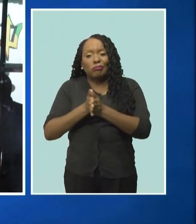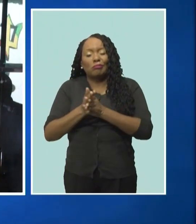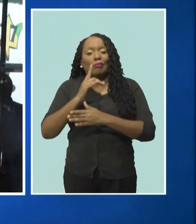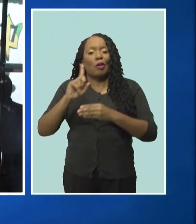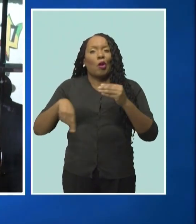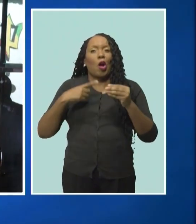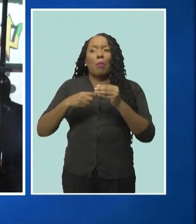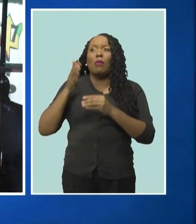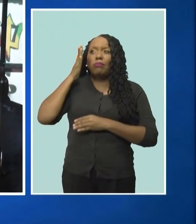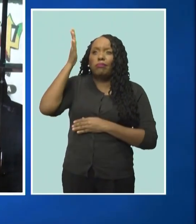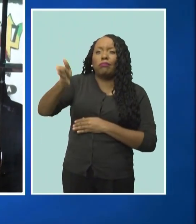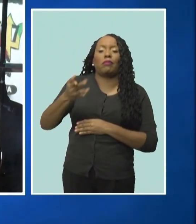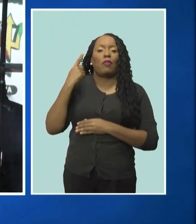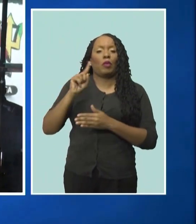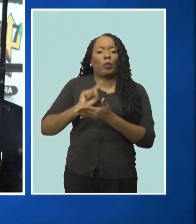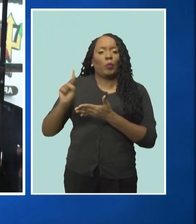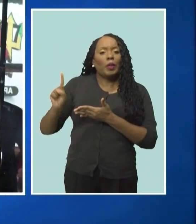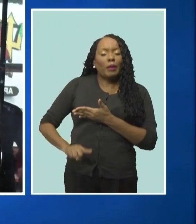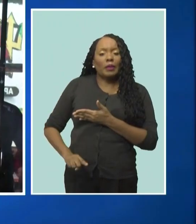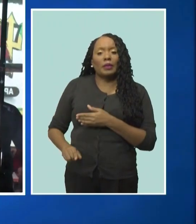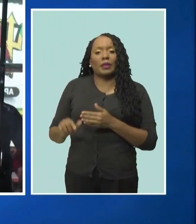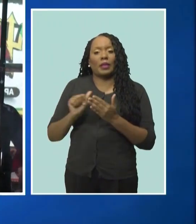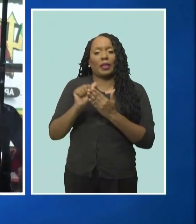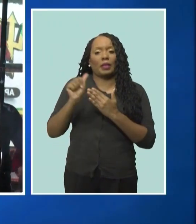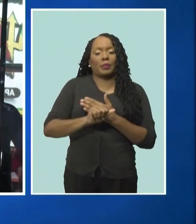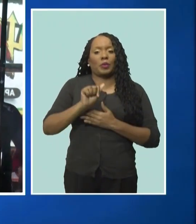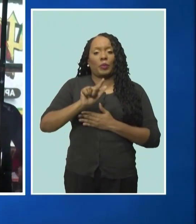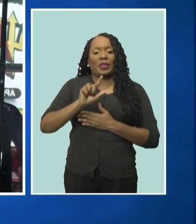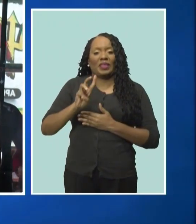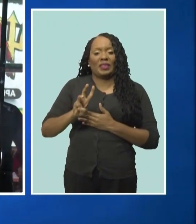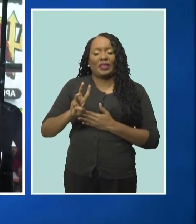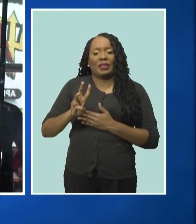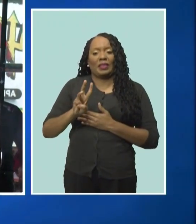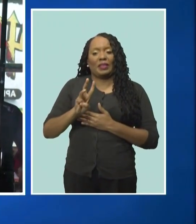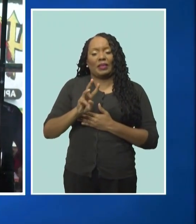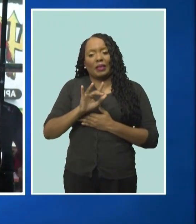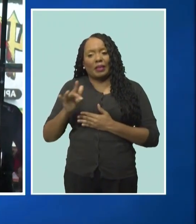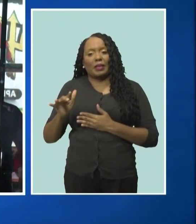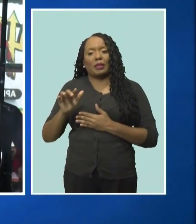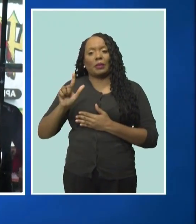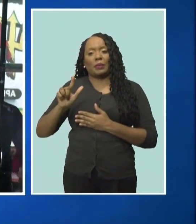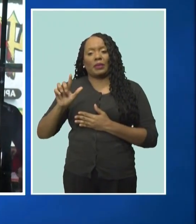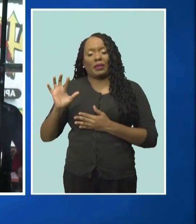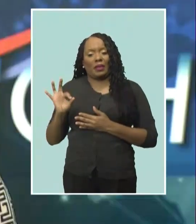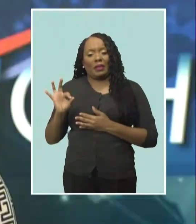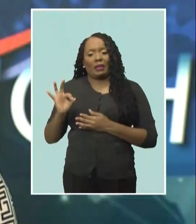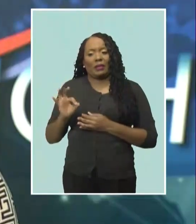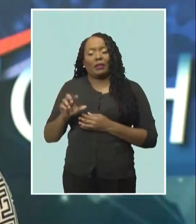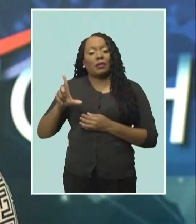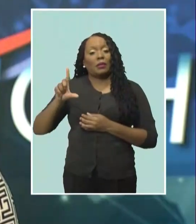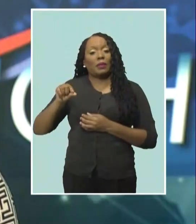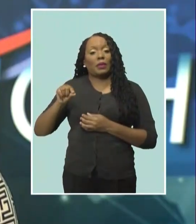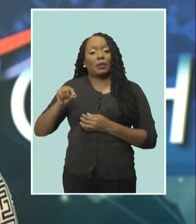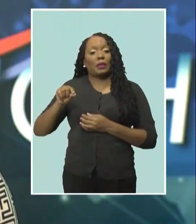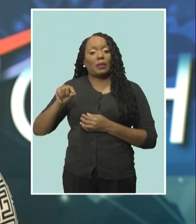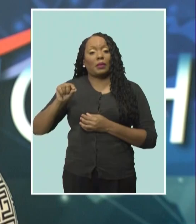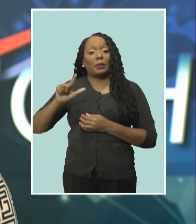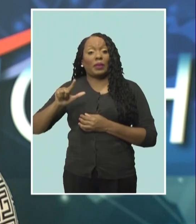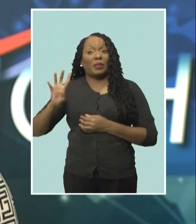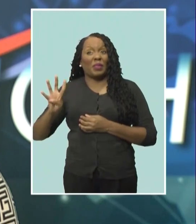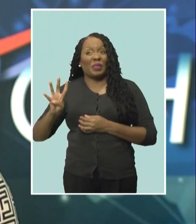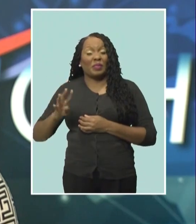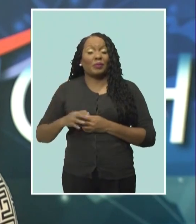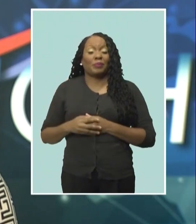for the Barbados Reggae Weekend, April 26th to 29th, 2024. Mr. Brathwaite